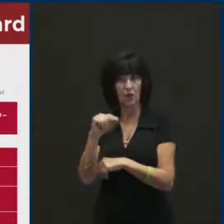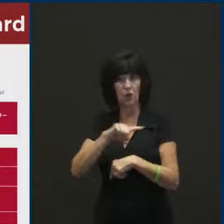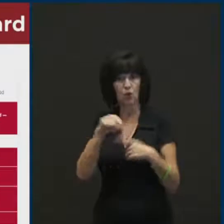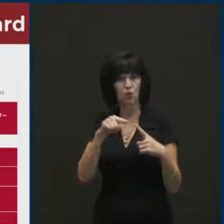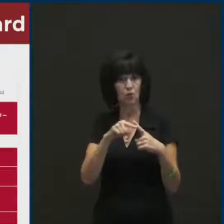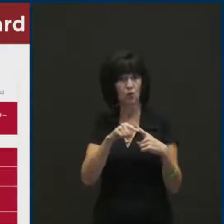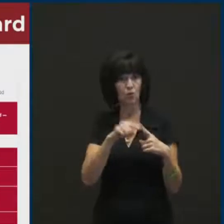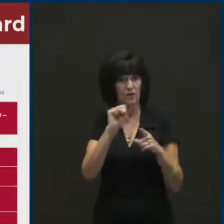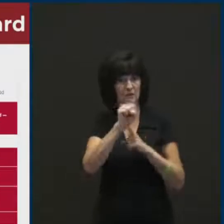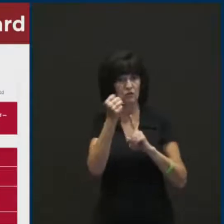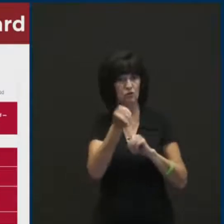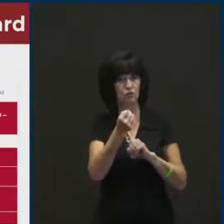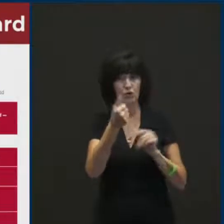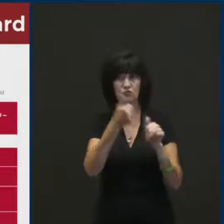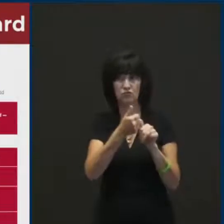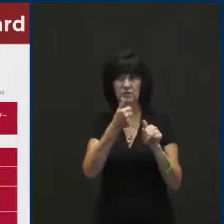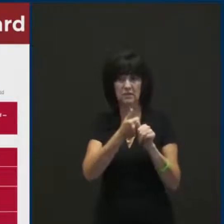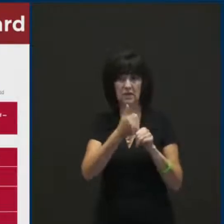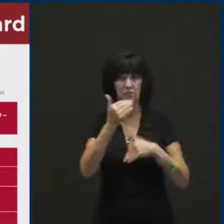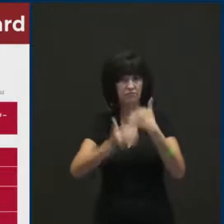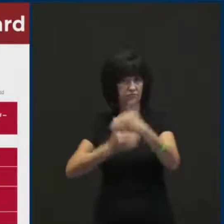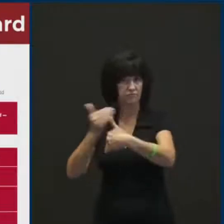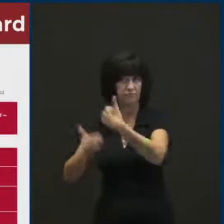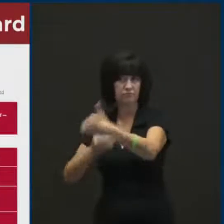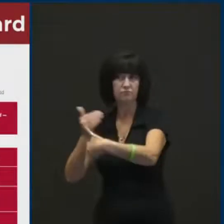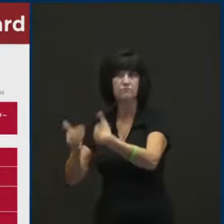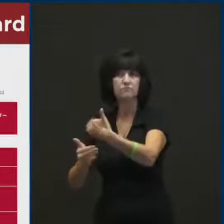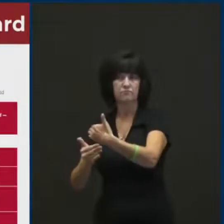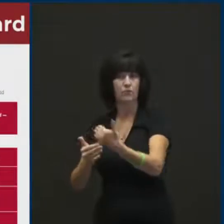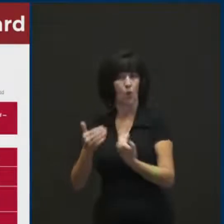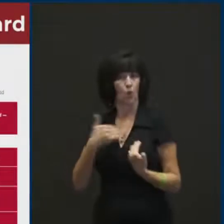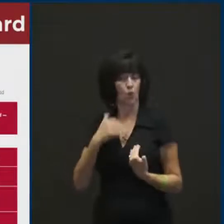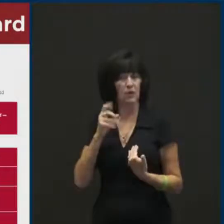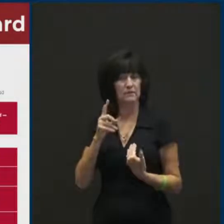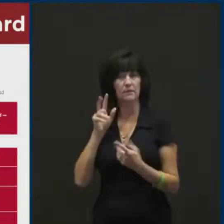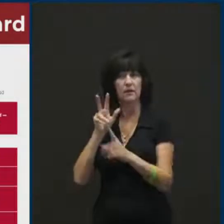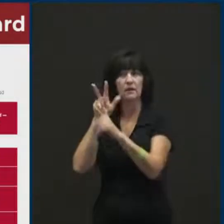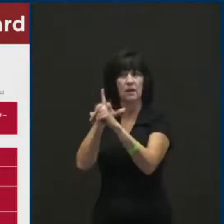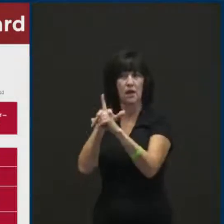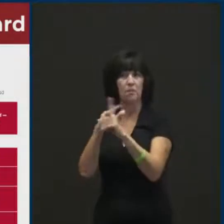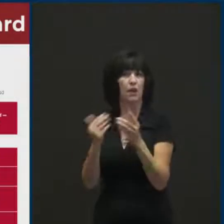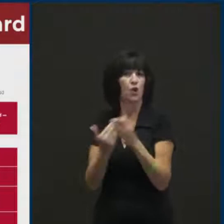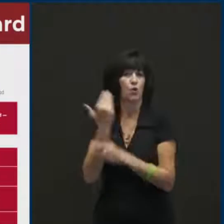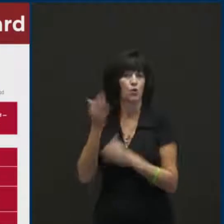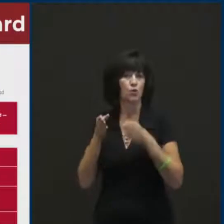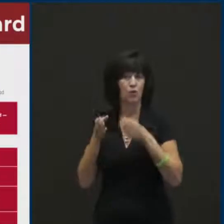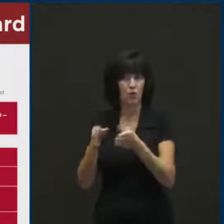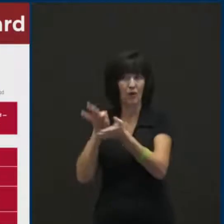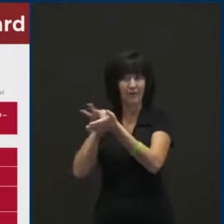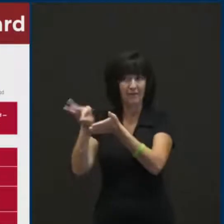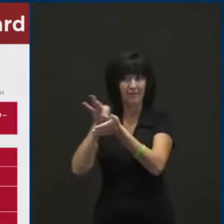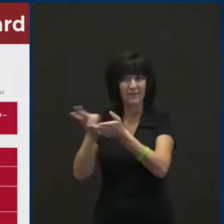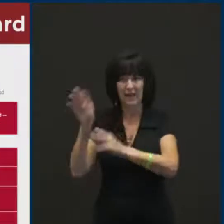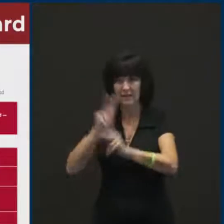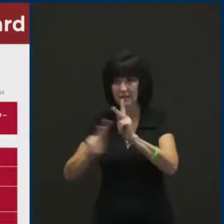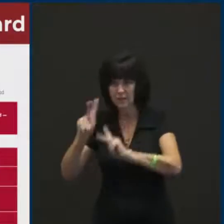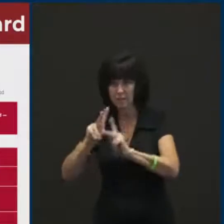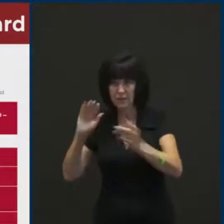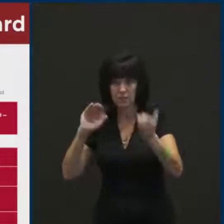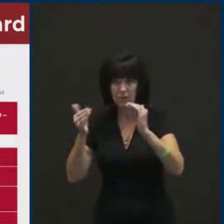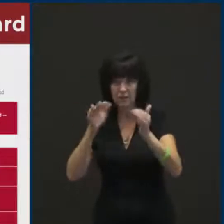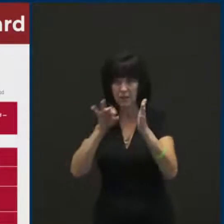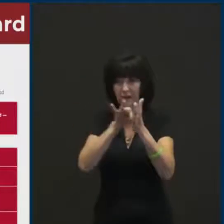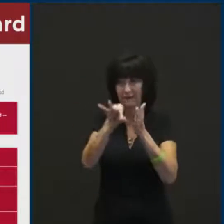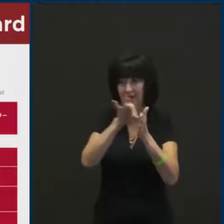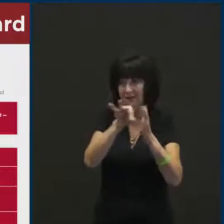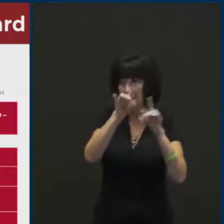We've updated our percent positive methodology, so the new dashboard will reflect that. But it's also really important that we